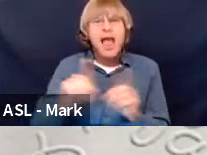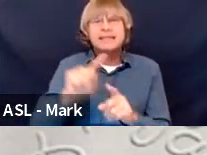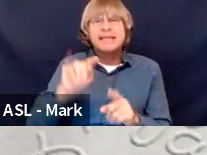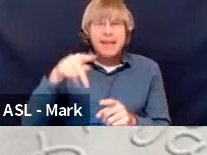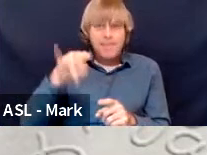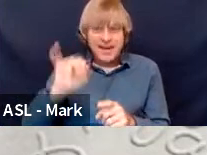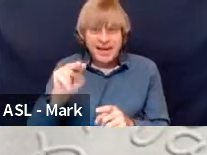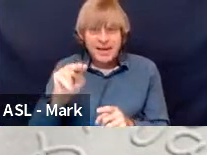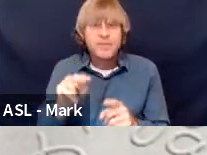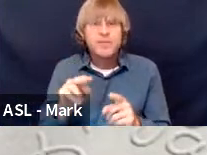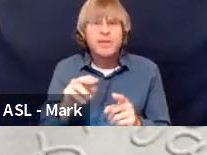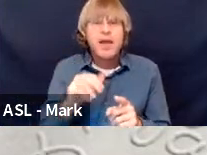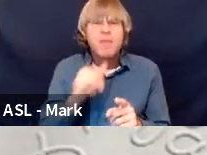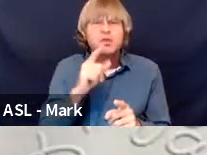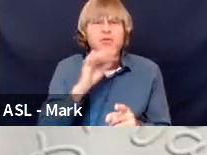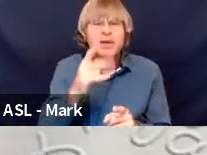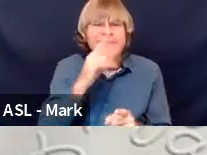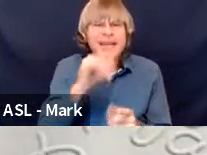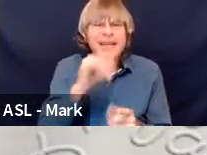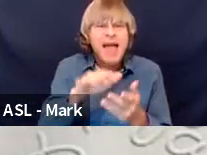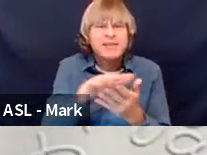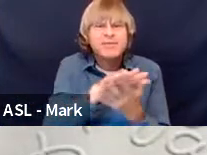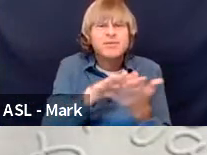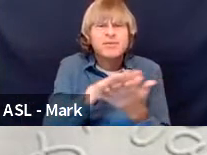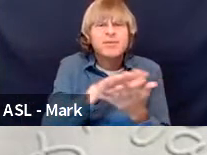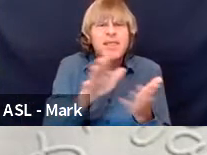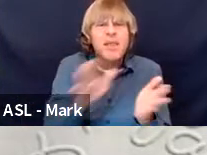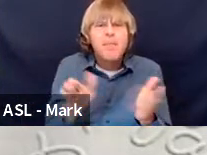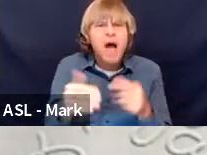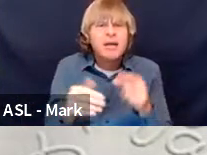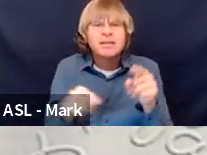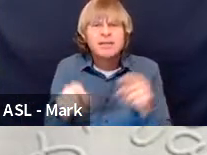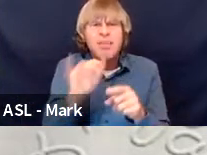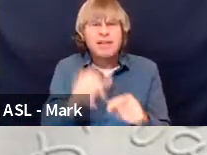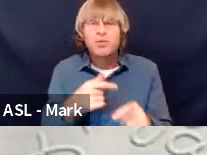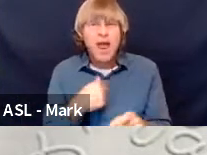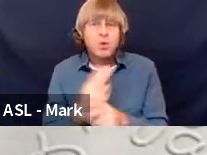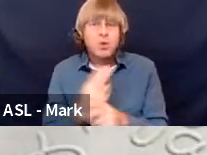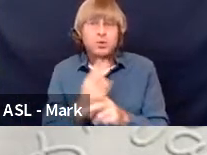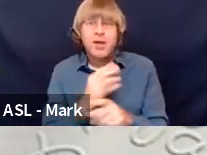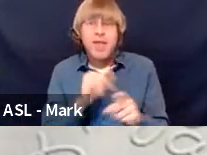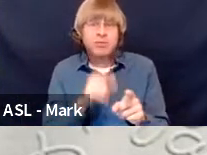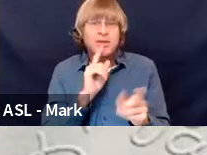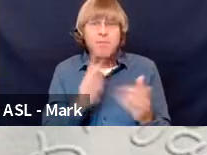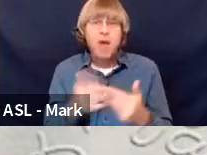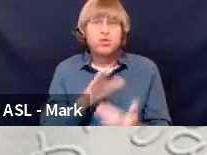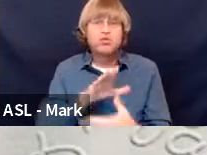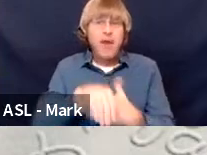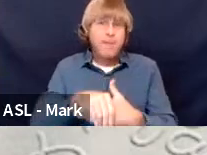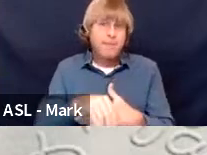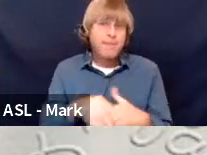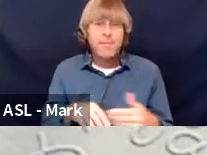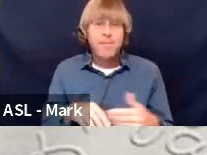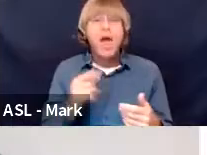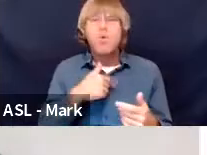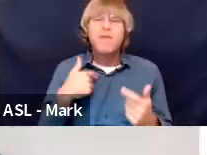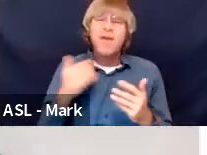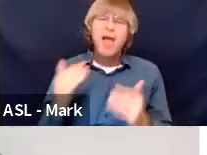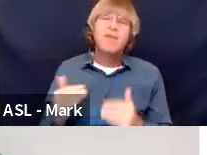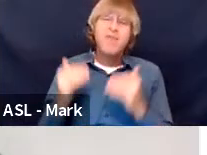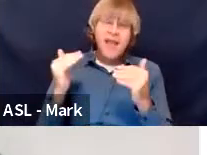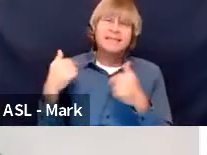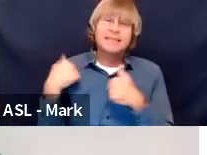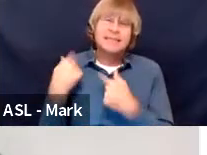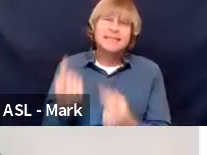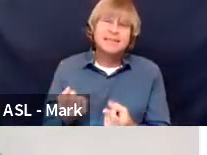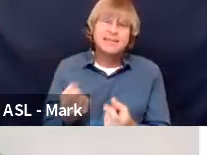and I don't know if you can see the corrugated shipper box. That's what I used, and this was a box wrap. We've since elevated